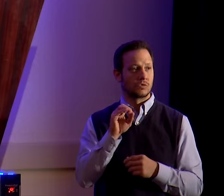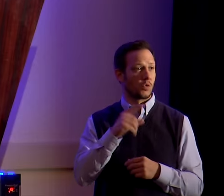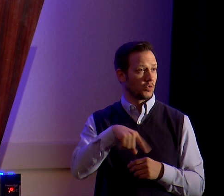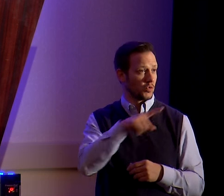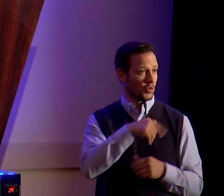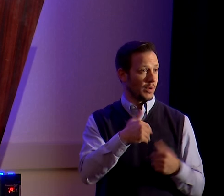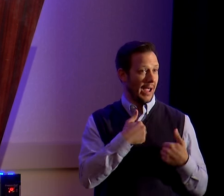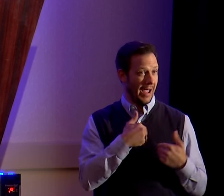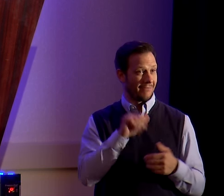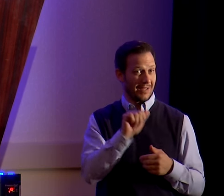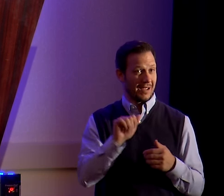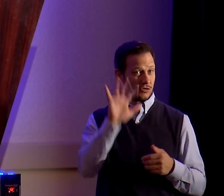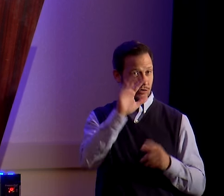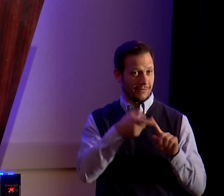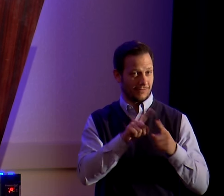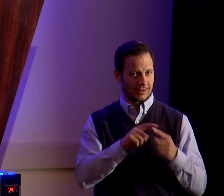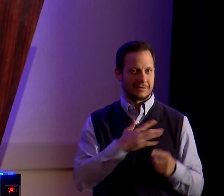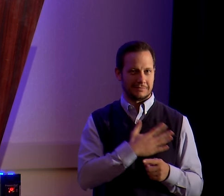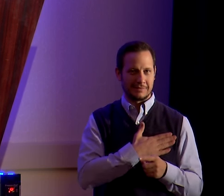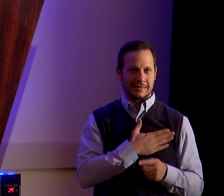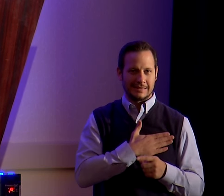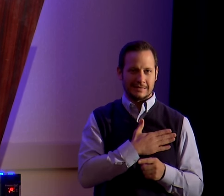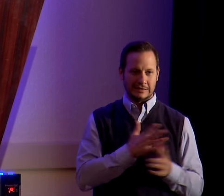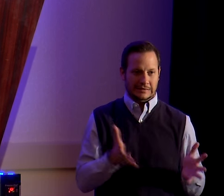friends, rock their boat, tell them to get involved.